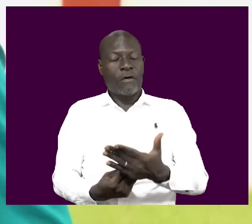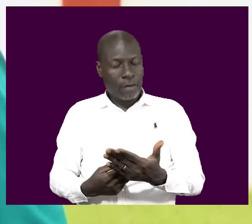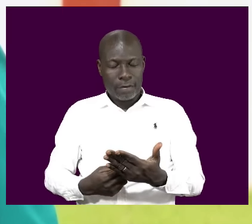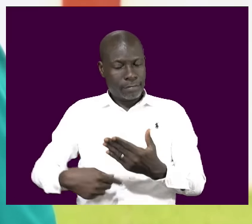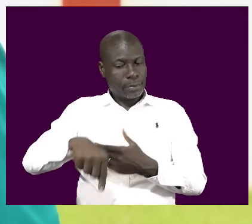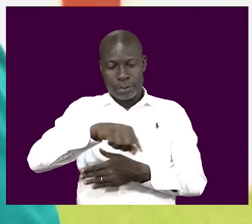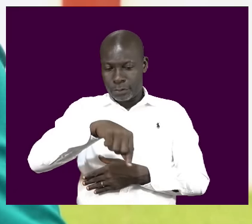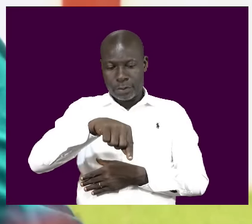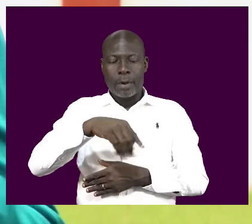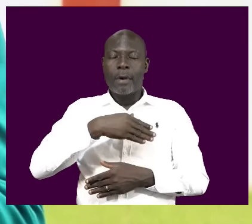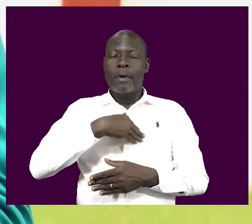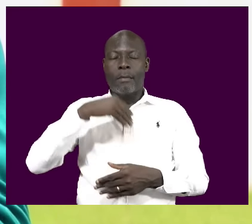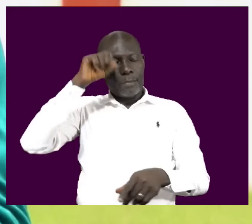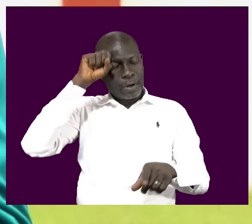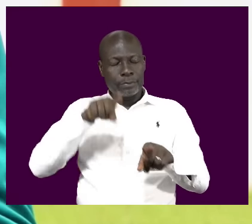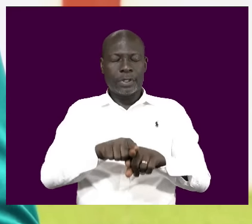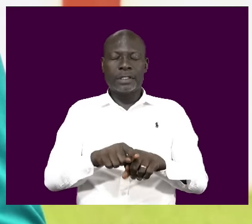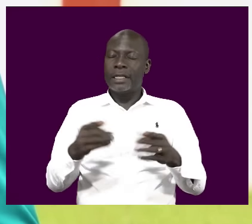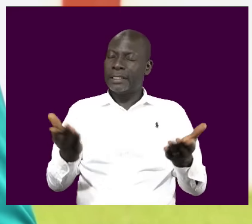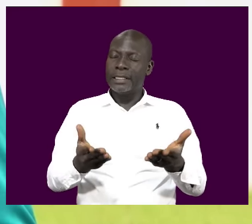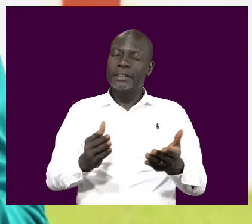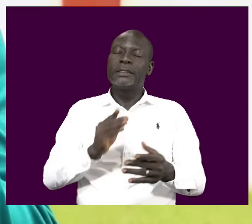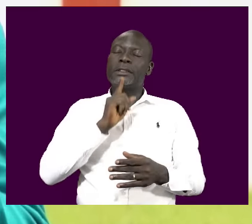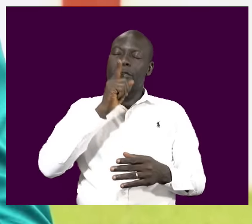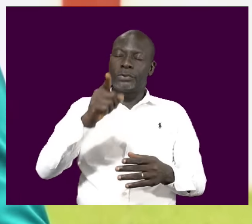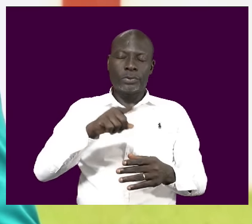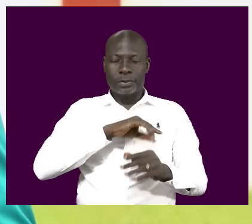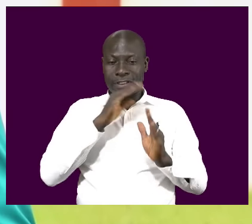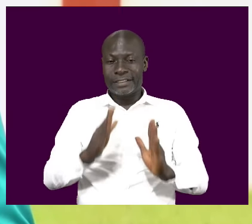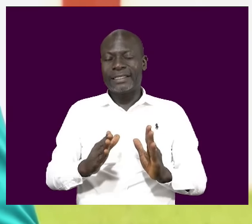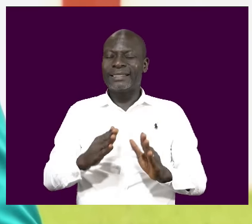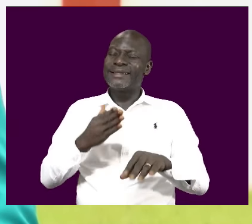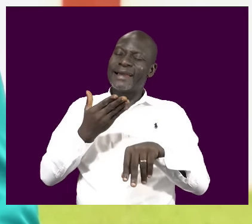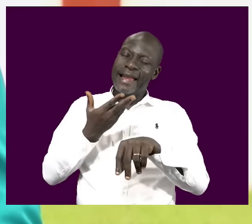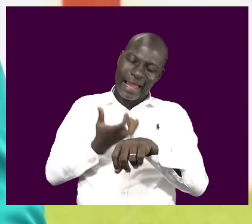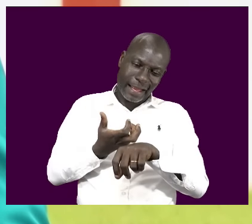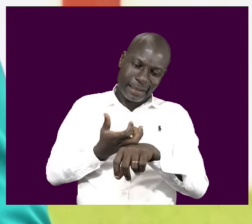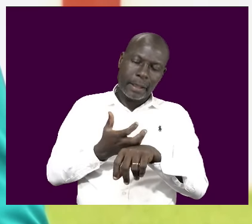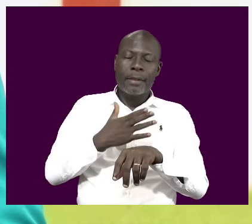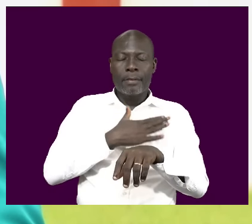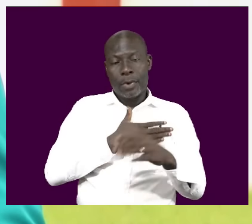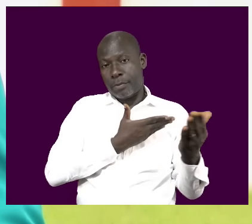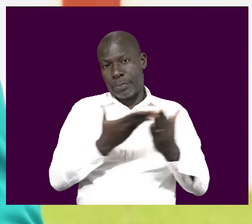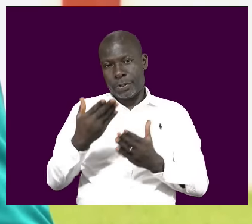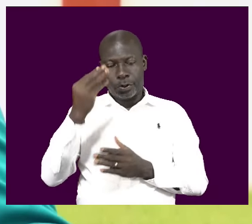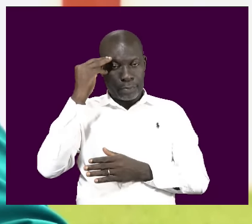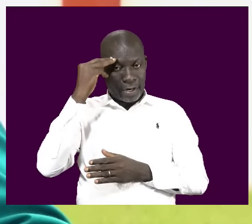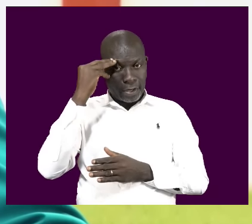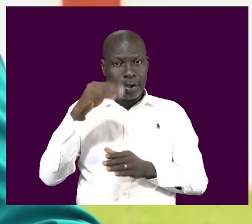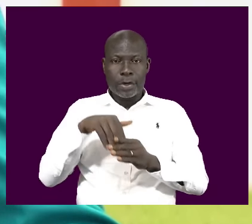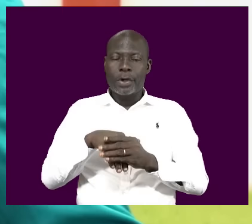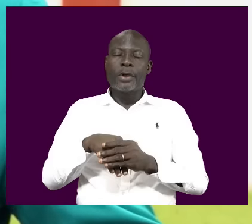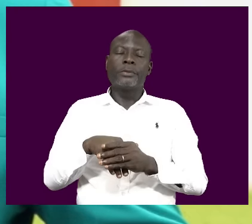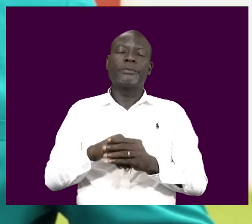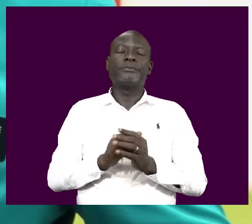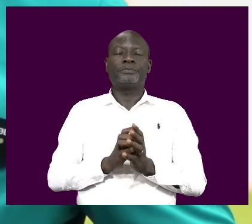popa e wutie me no kure Christo som no e ho ayeden na me twa dwen enyina Bible so ade